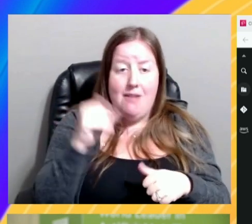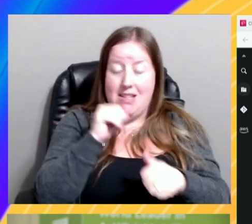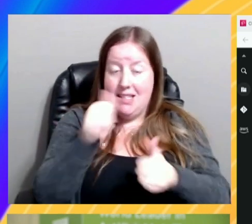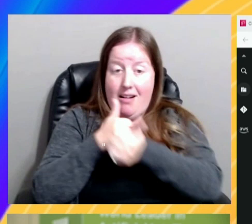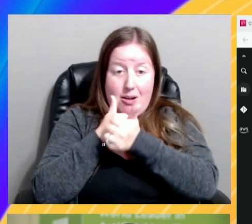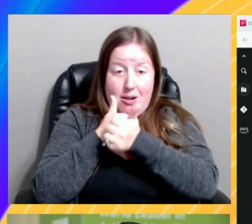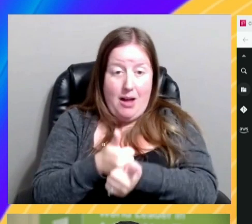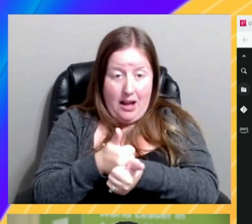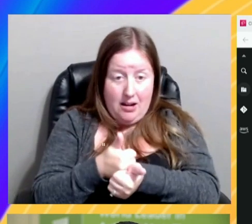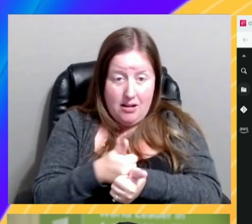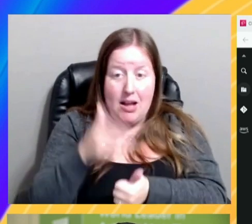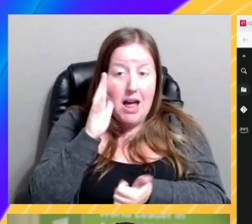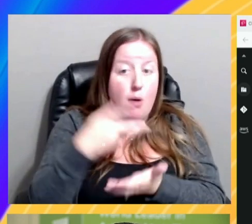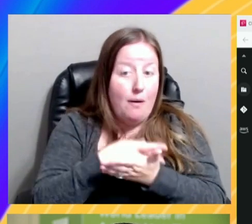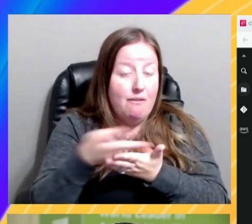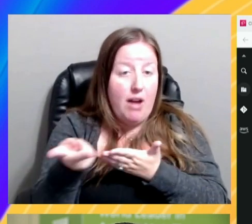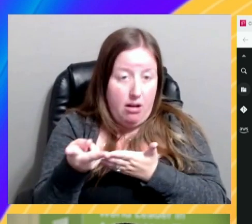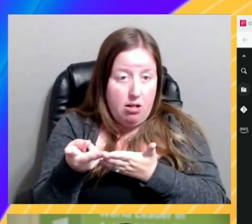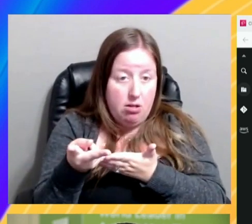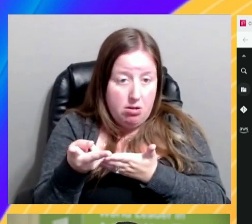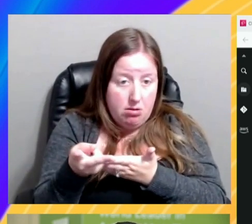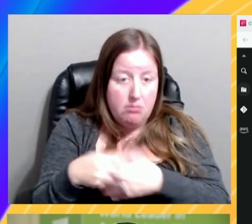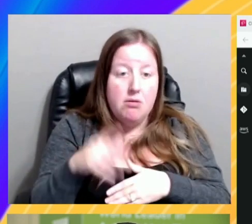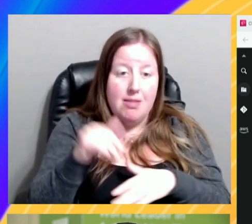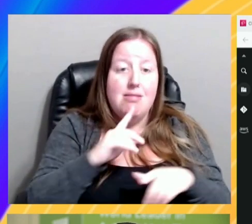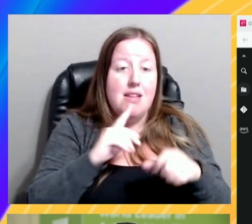actually fail the actual